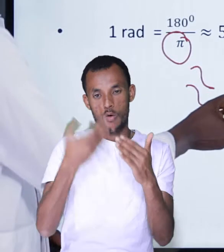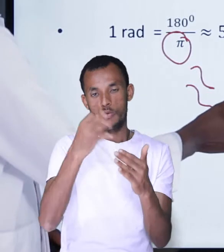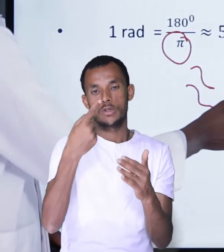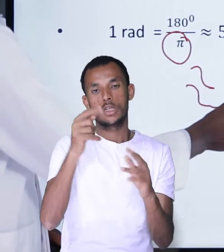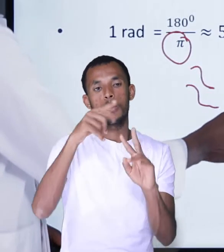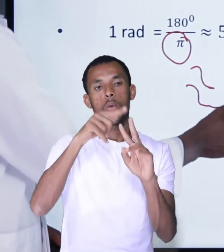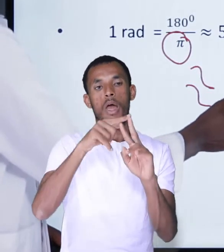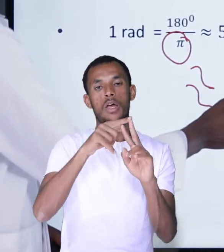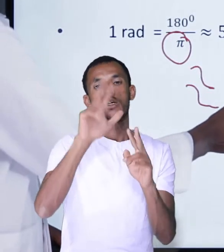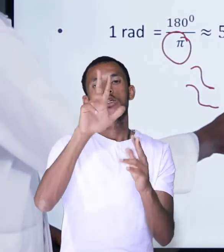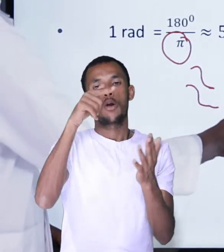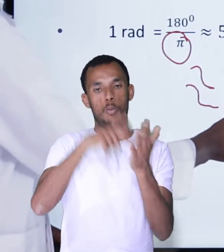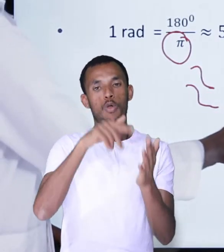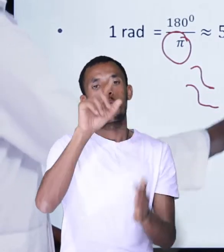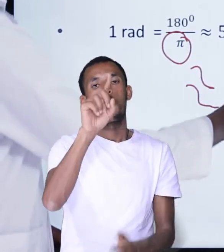pi is